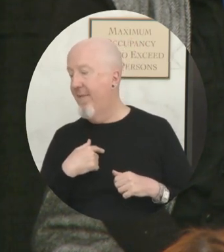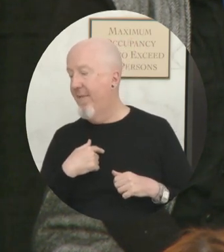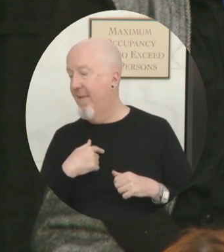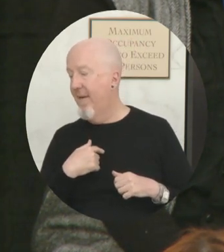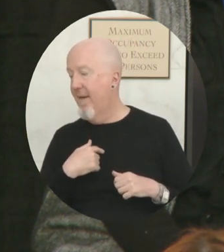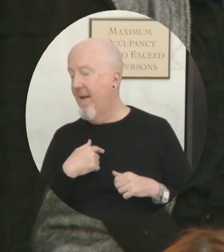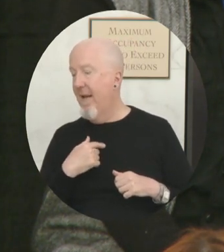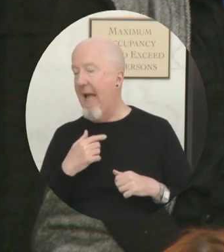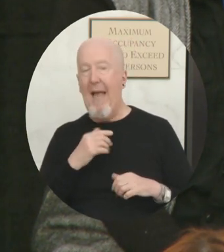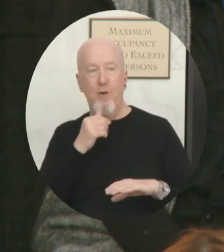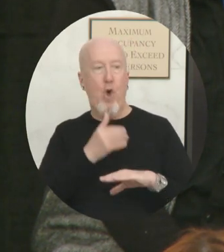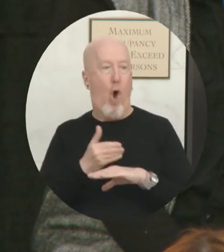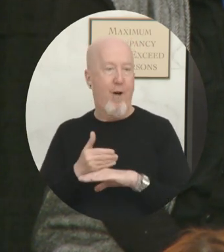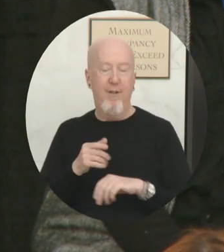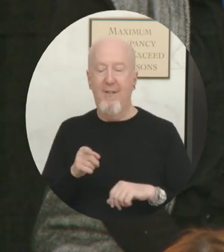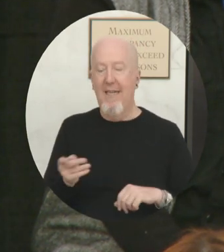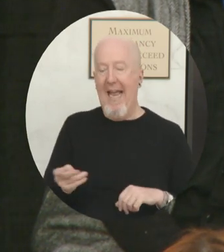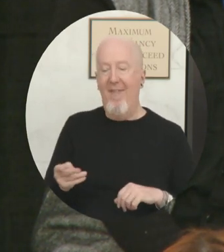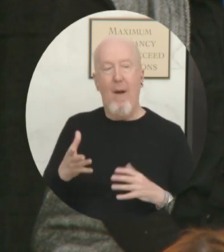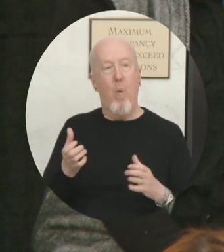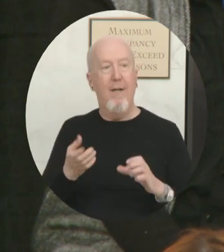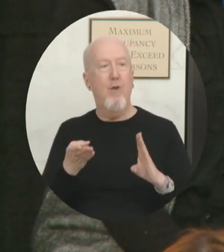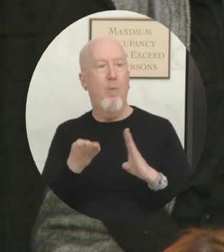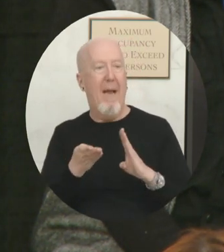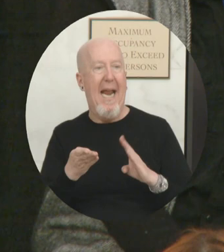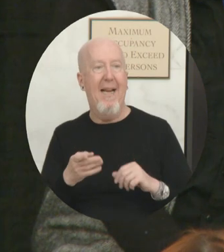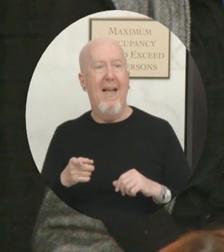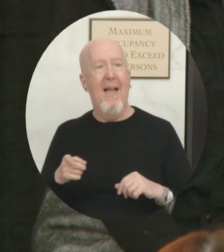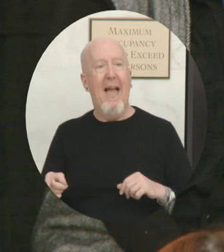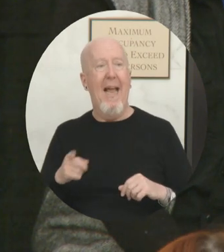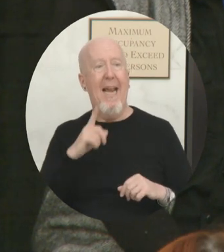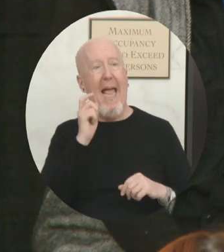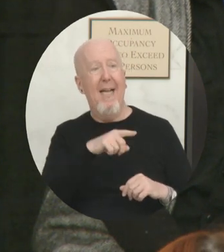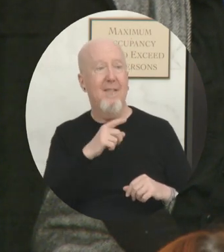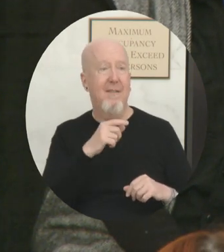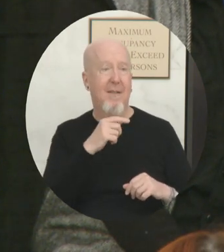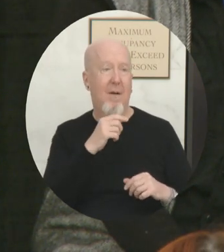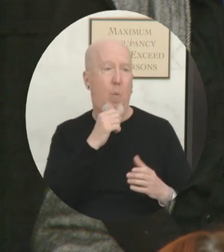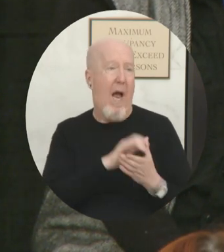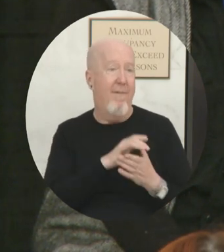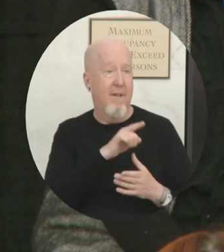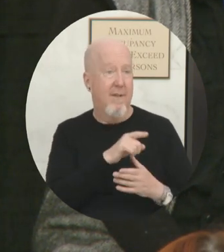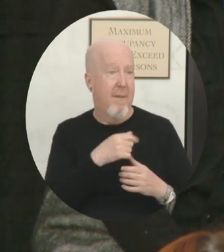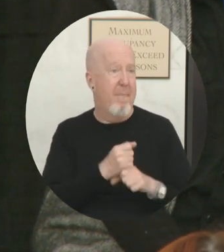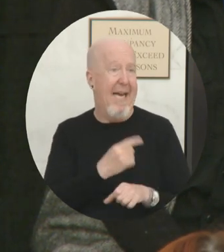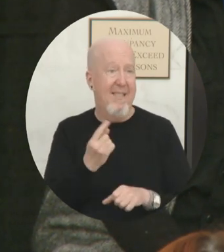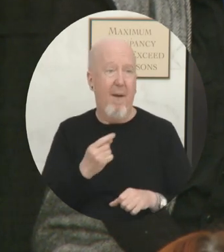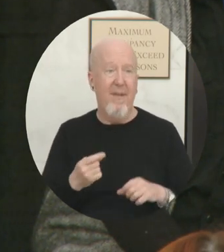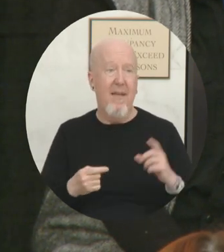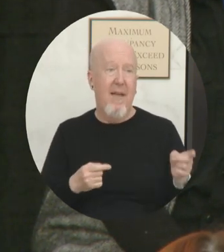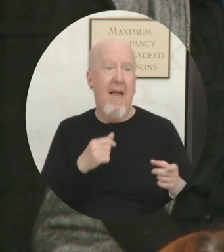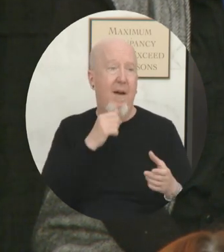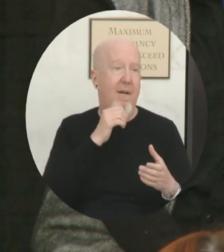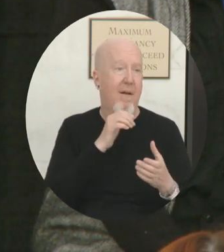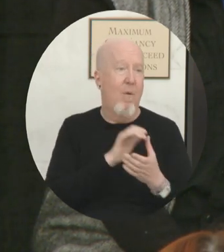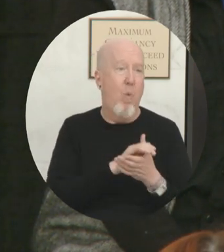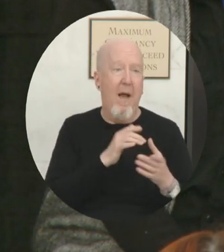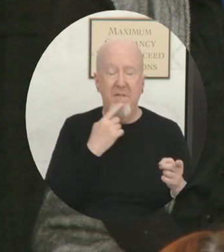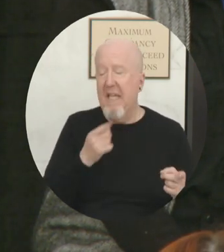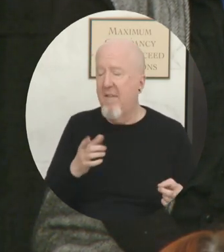they wanted to bake. And they asked my wife, hey, can we make something? And she said, yeah, make some brownies. And she gave